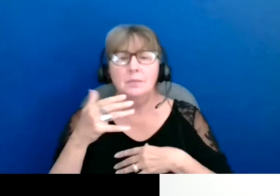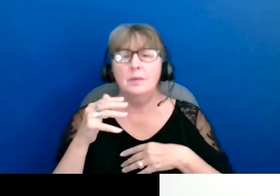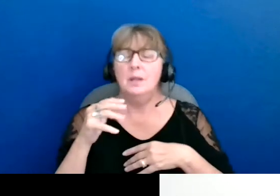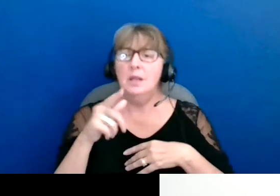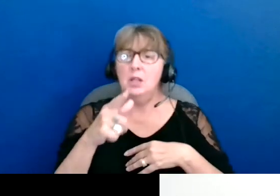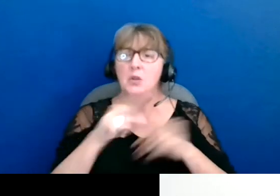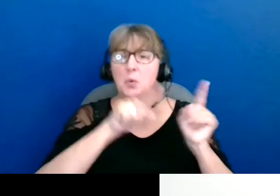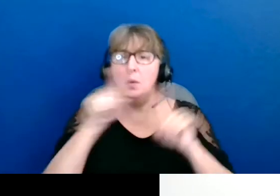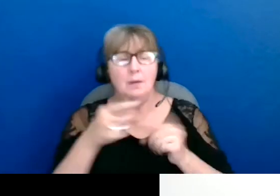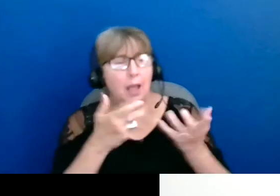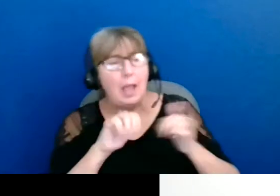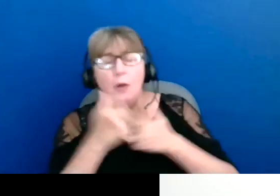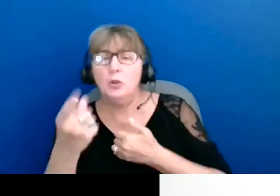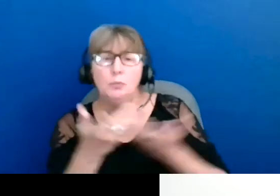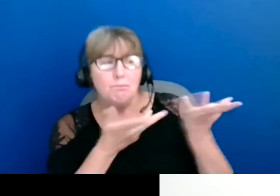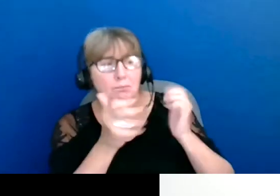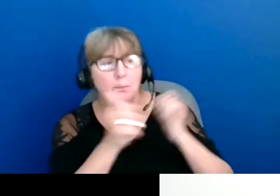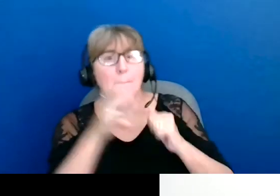building the school?